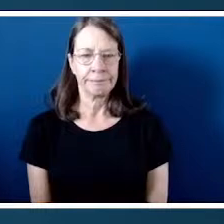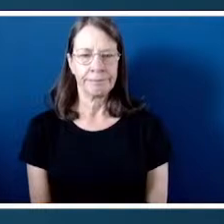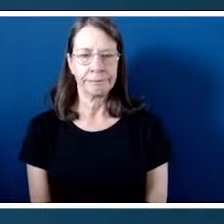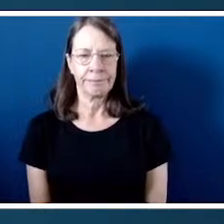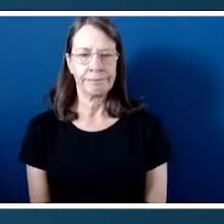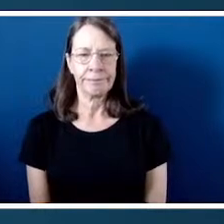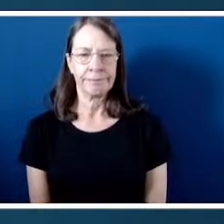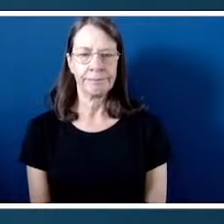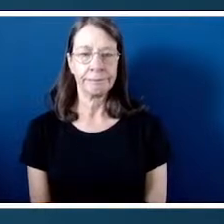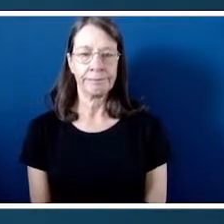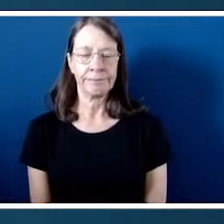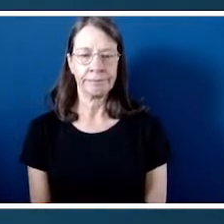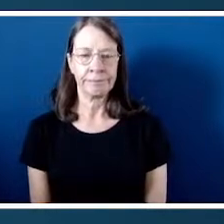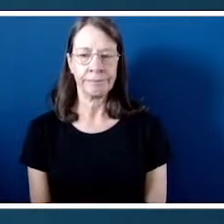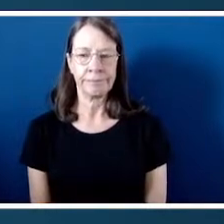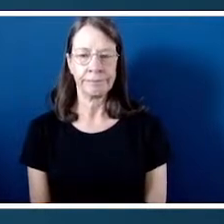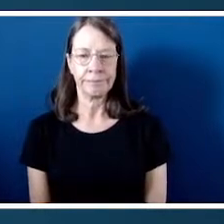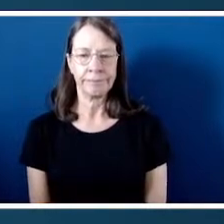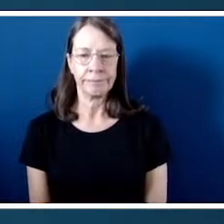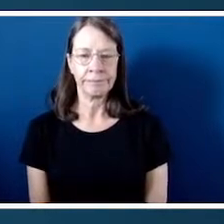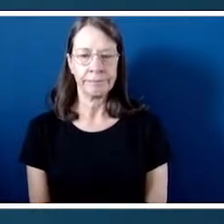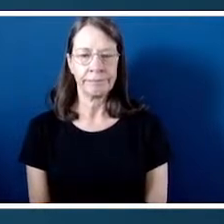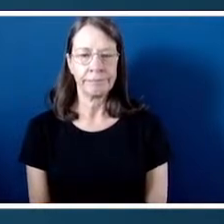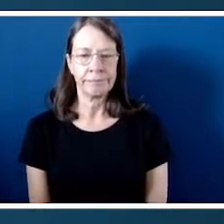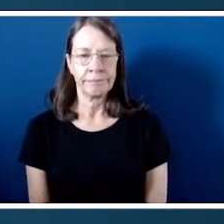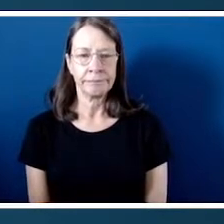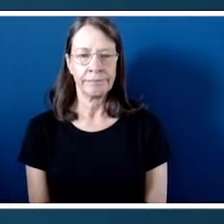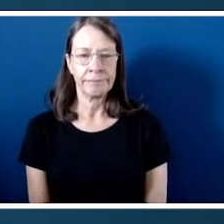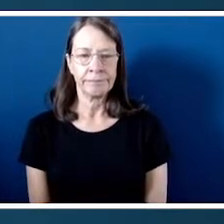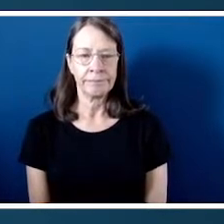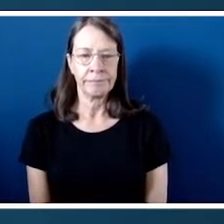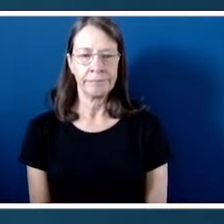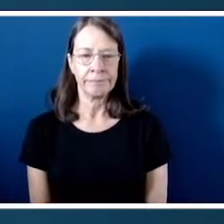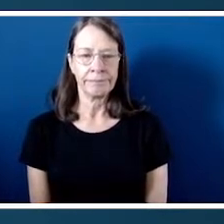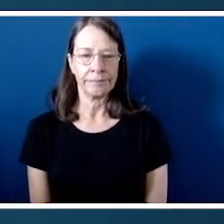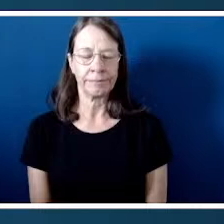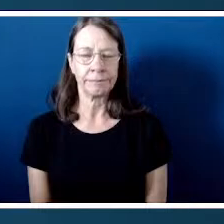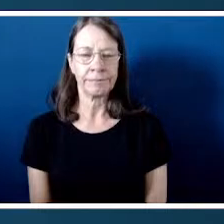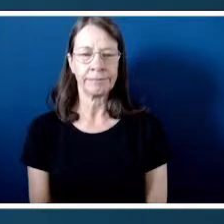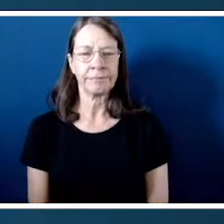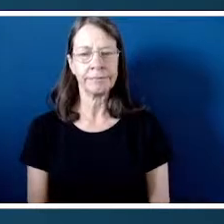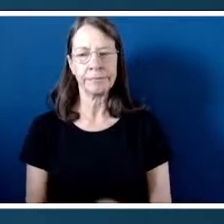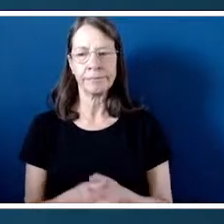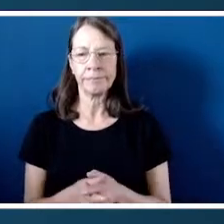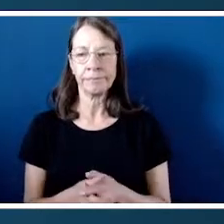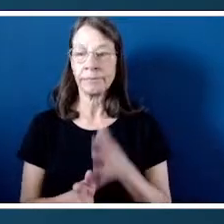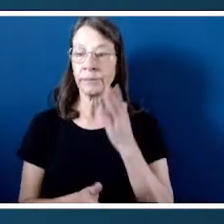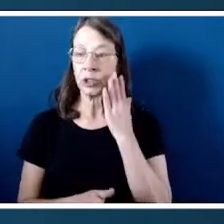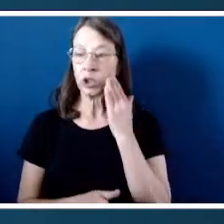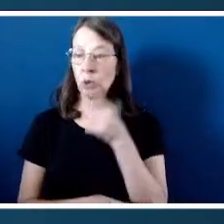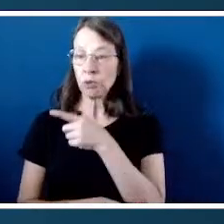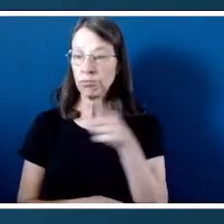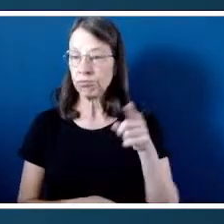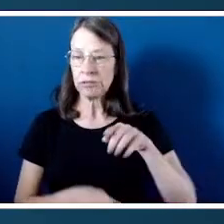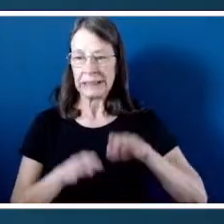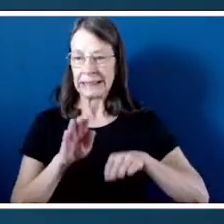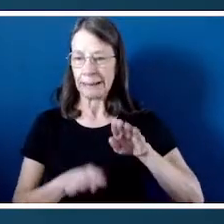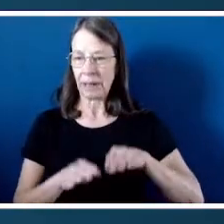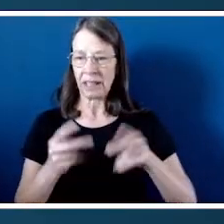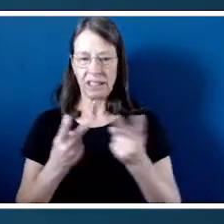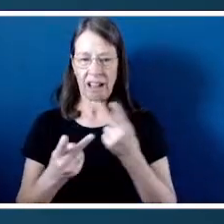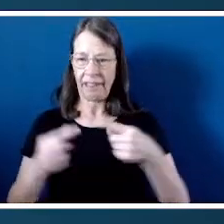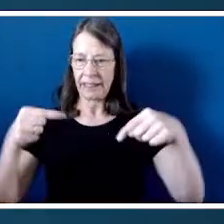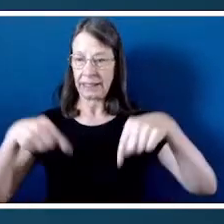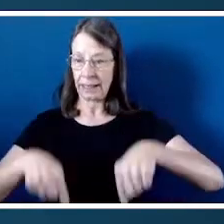And when you do, like many of those in this room have done, you